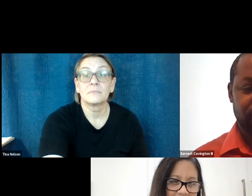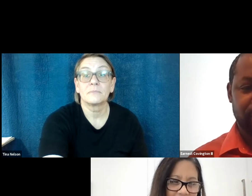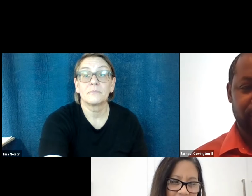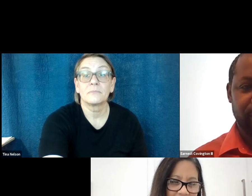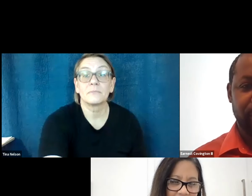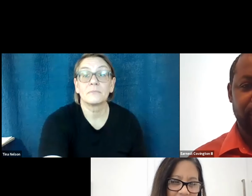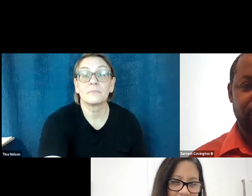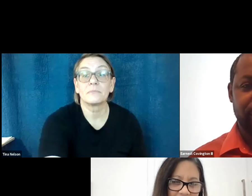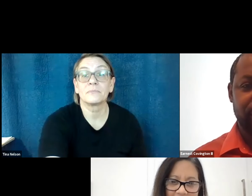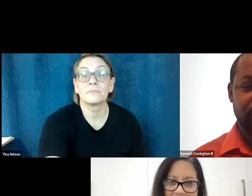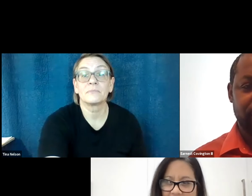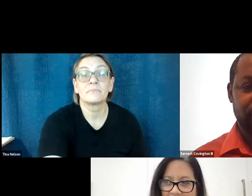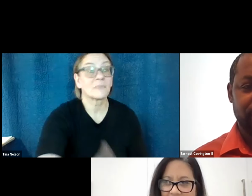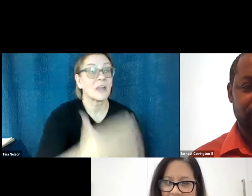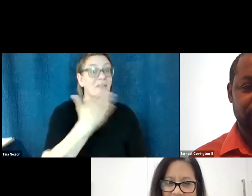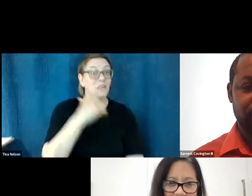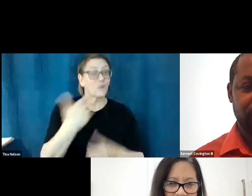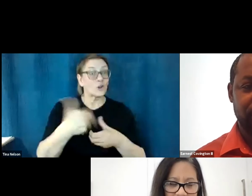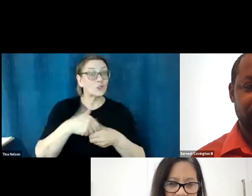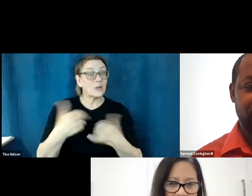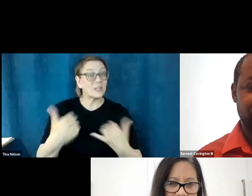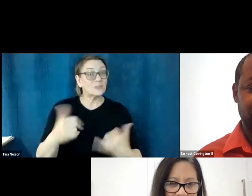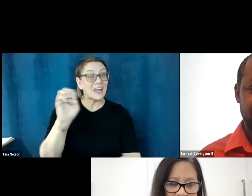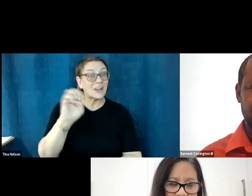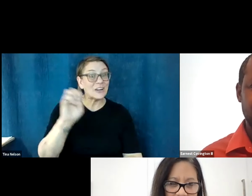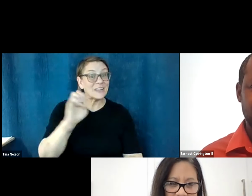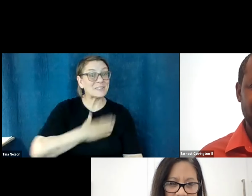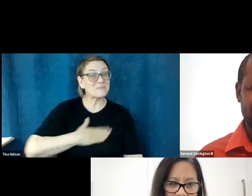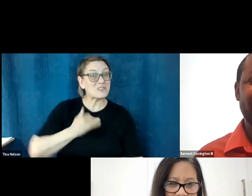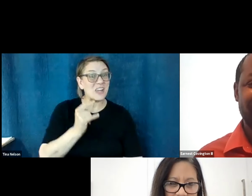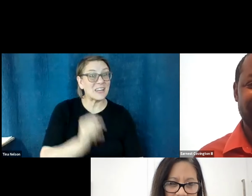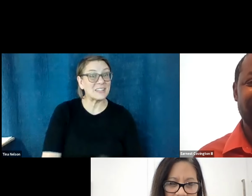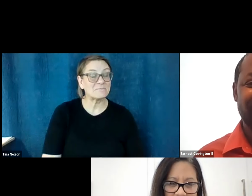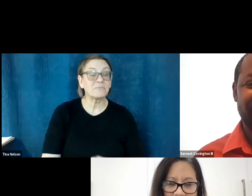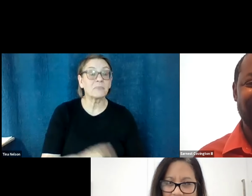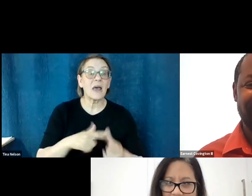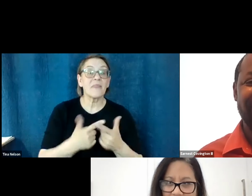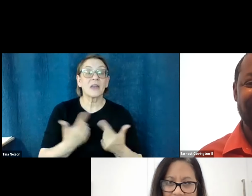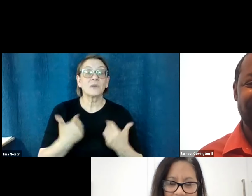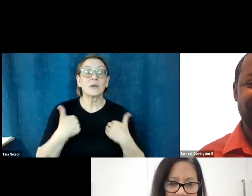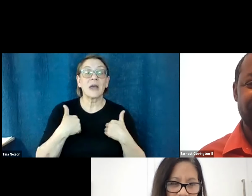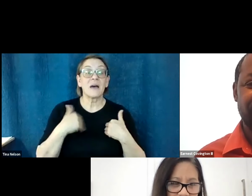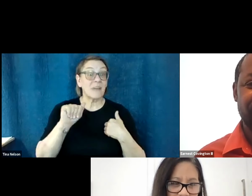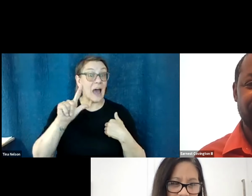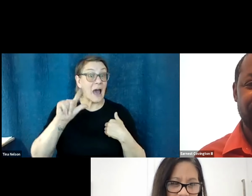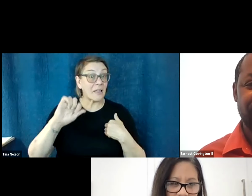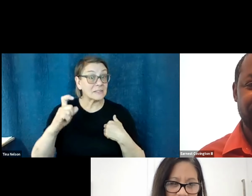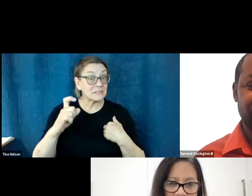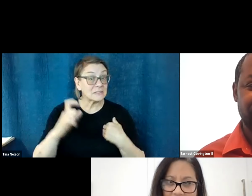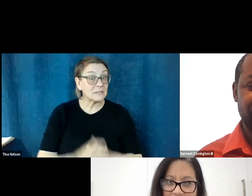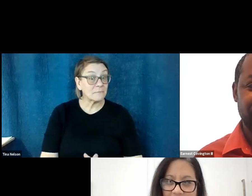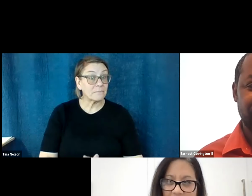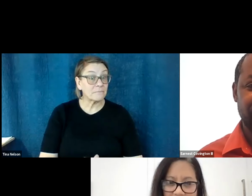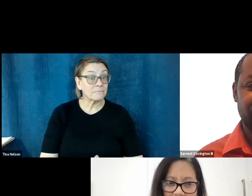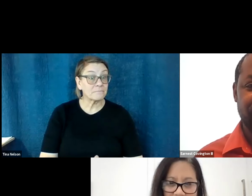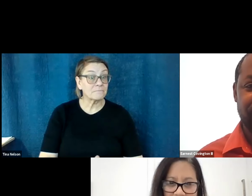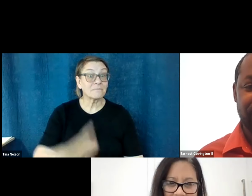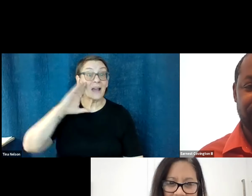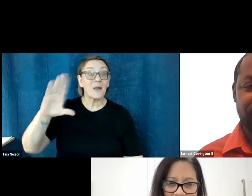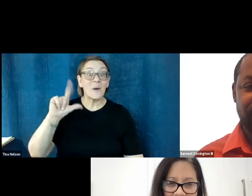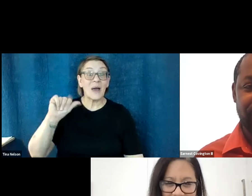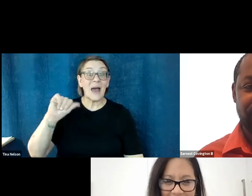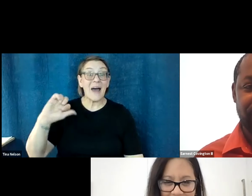How are you doing, Ernest? Thank you for joining today. I appreciate it. And then we have Alex. How doing, Alex